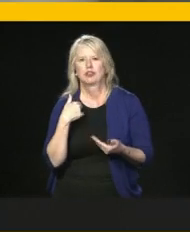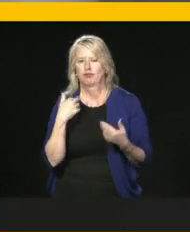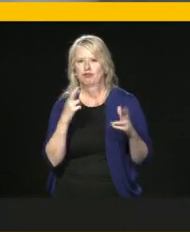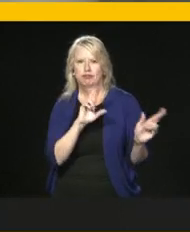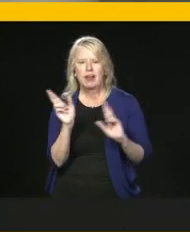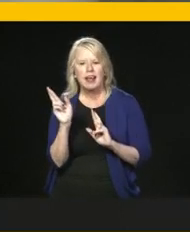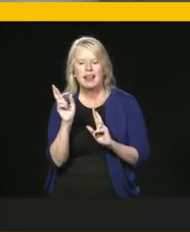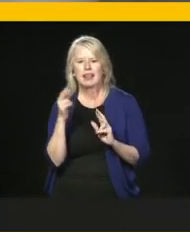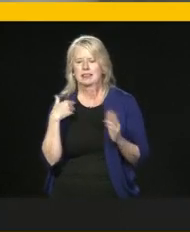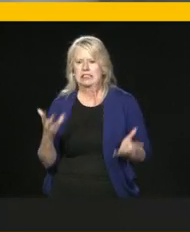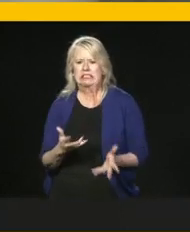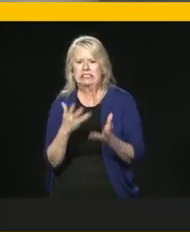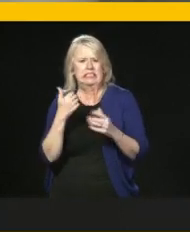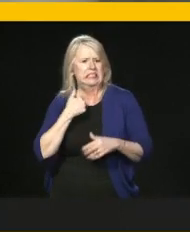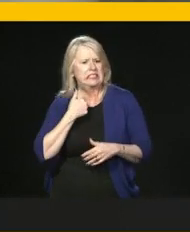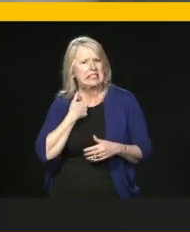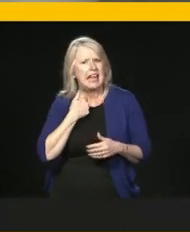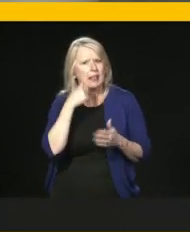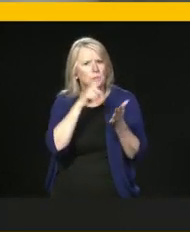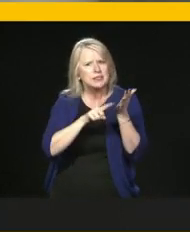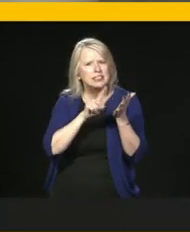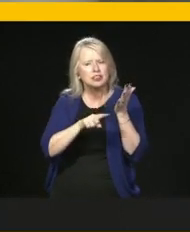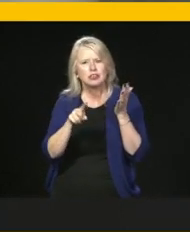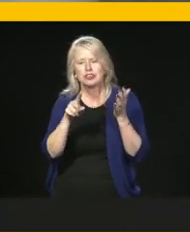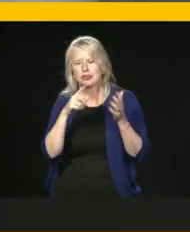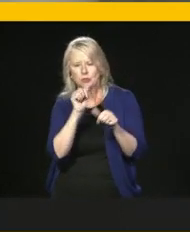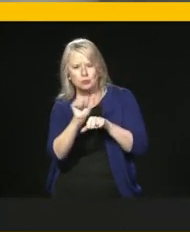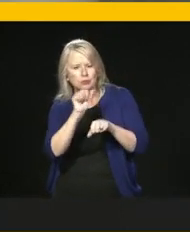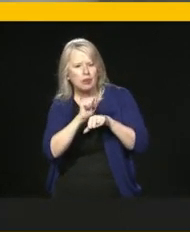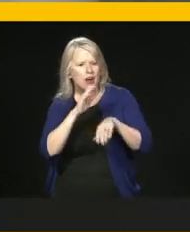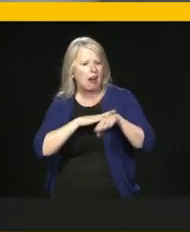on countermeasures to combat COVID-19.